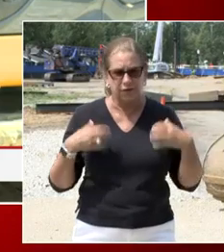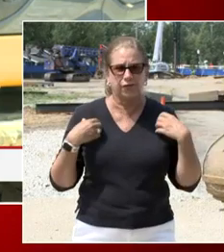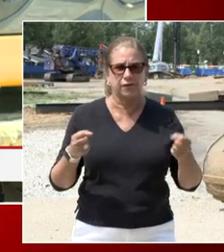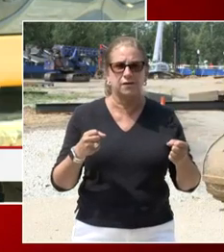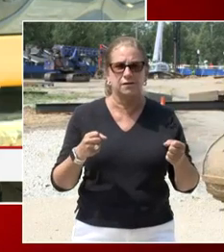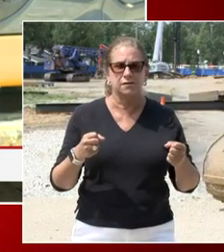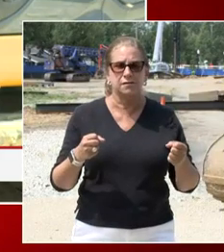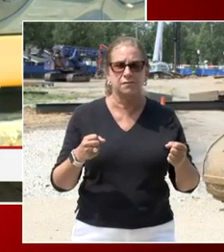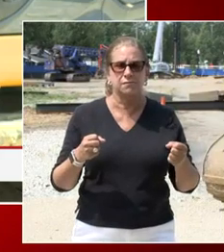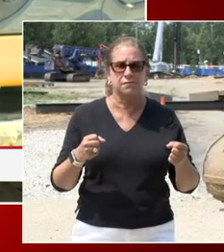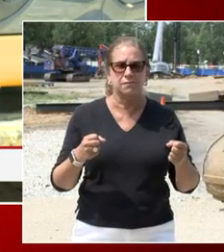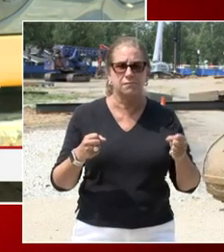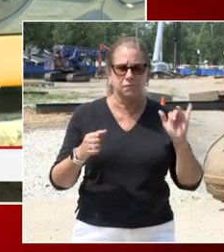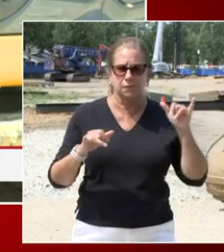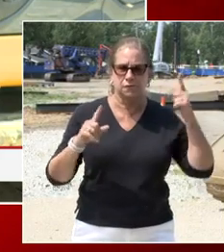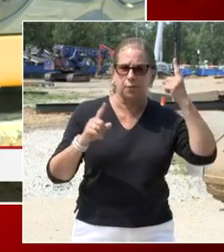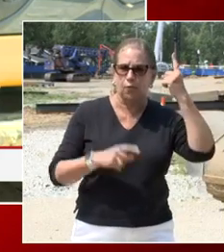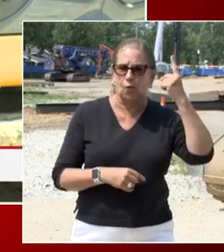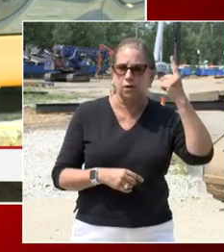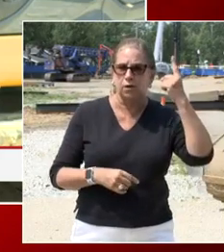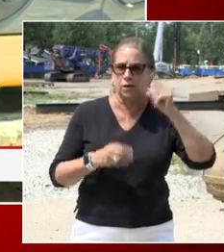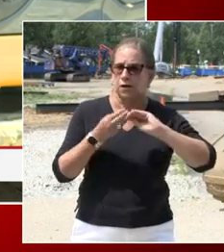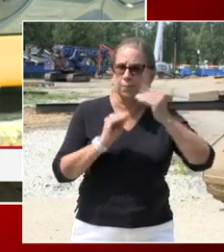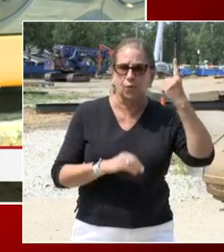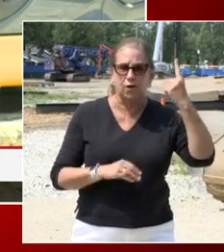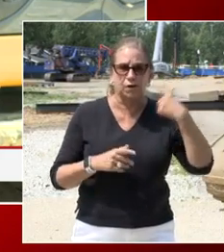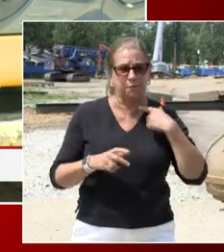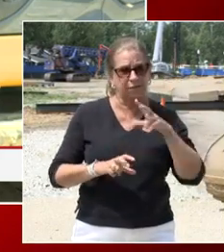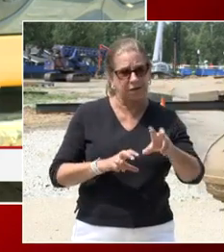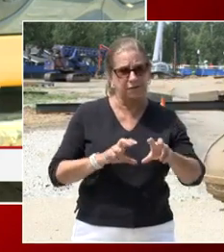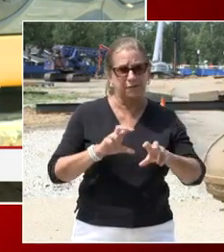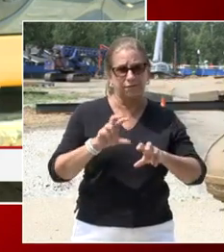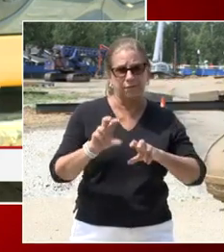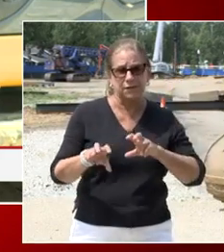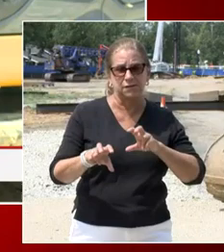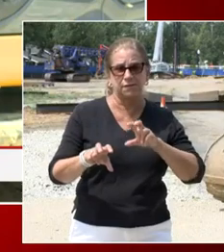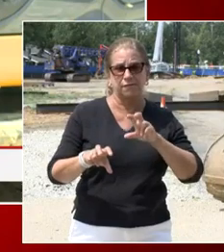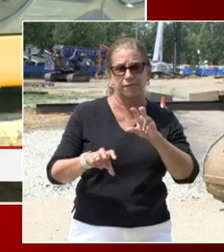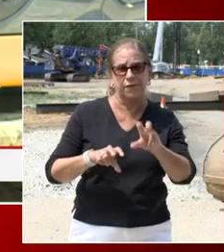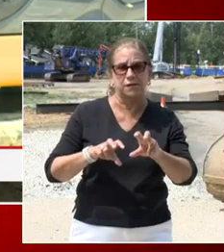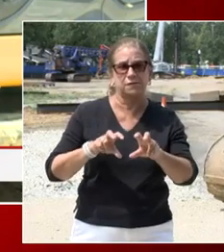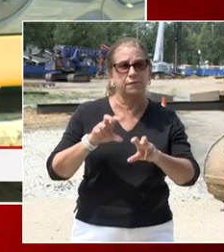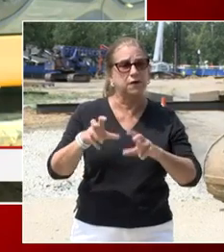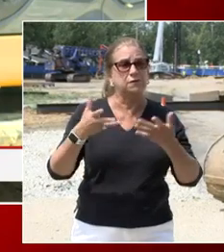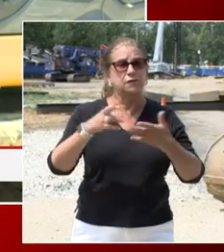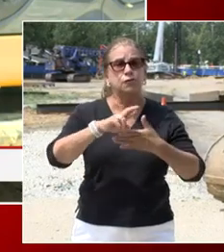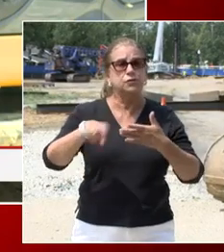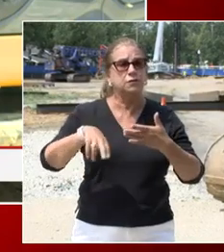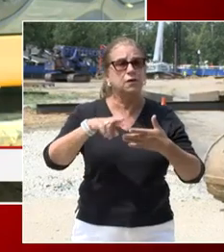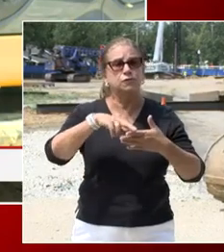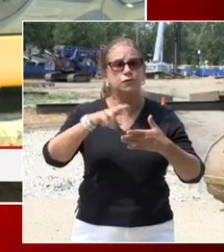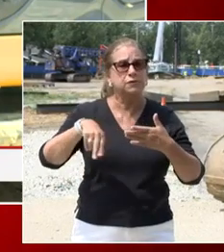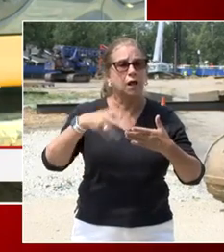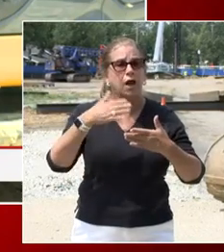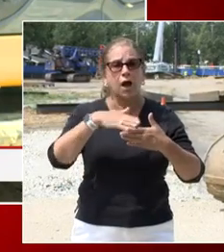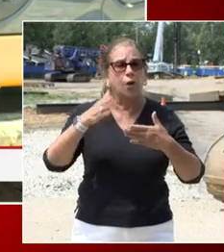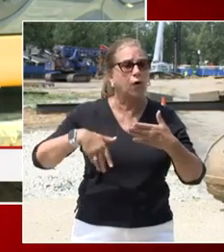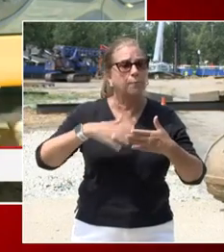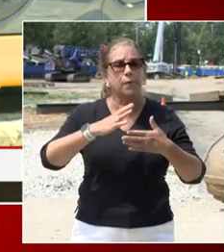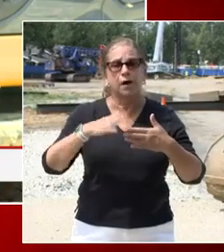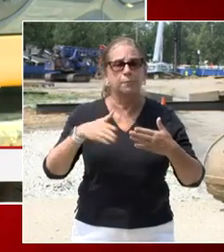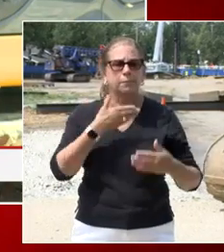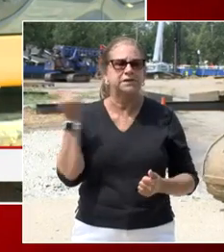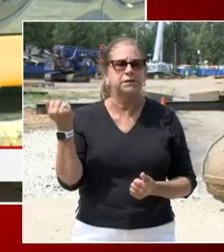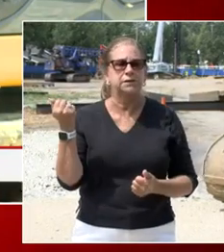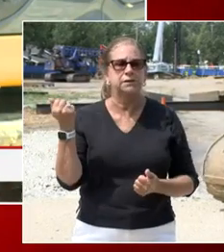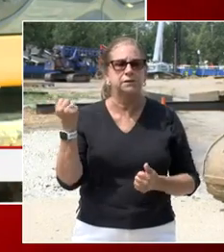all of those investments turn into better outcomes for everyone. We want people who live in Ward